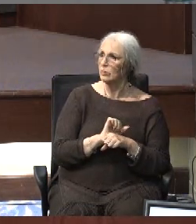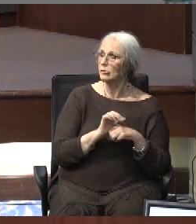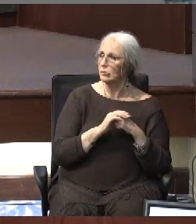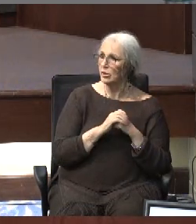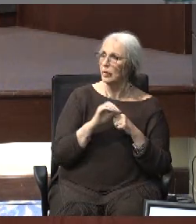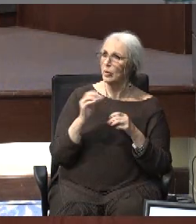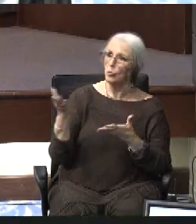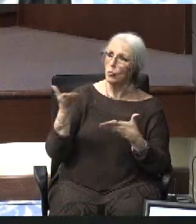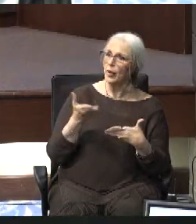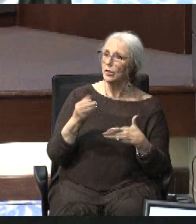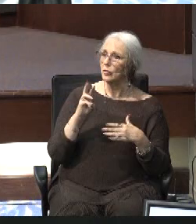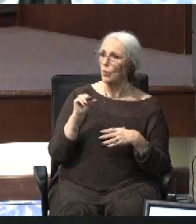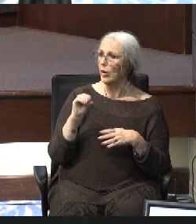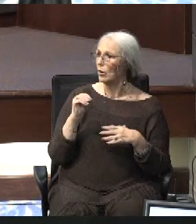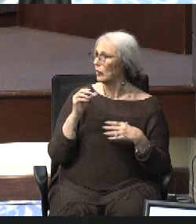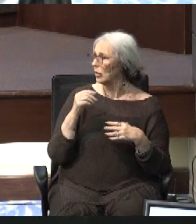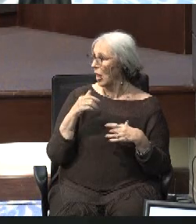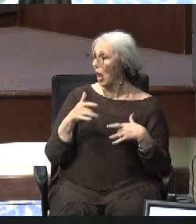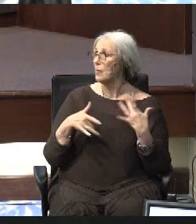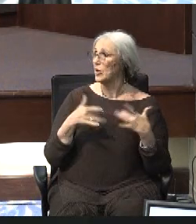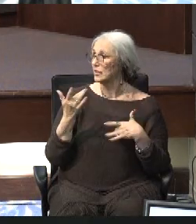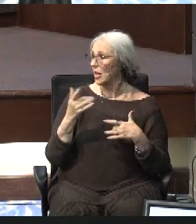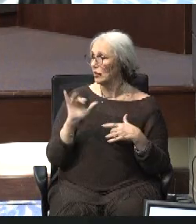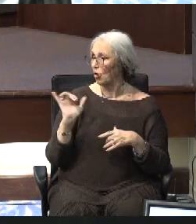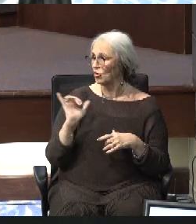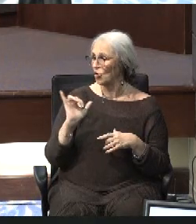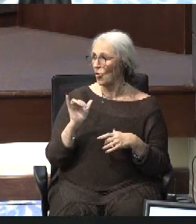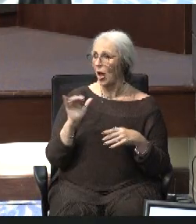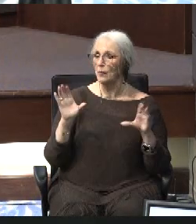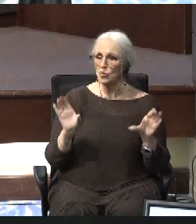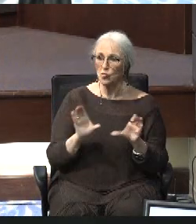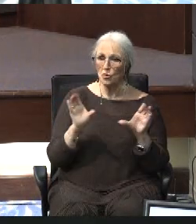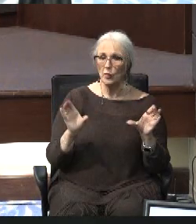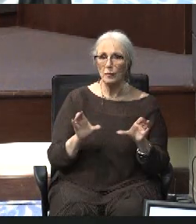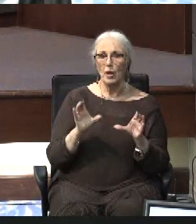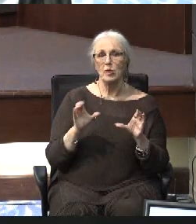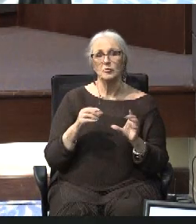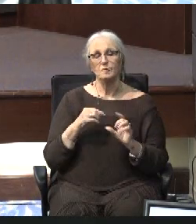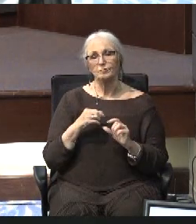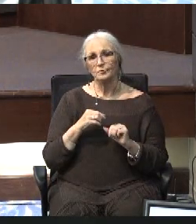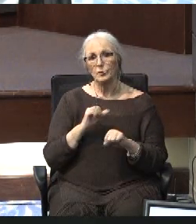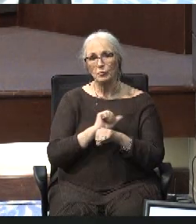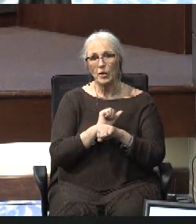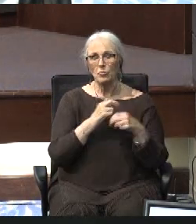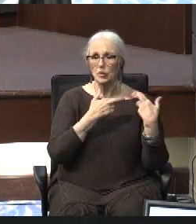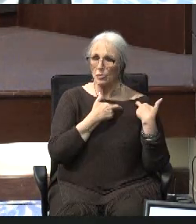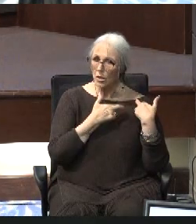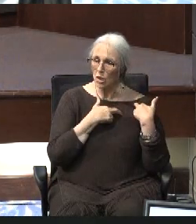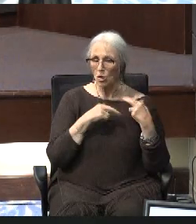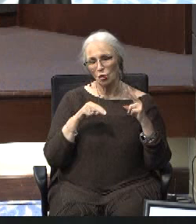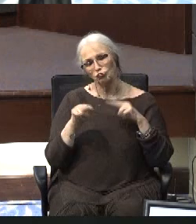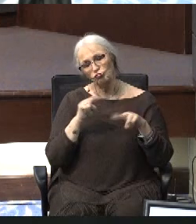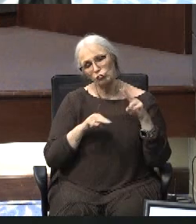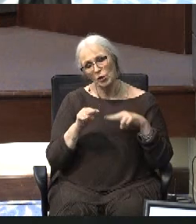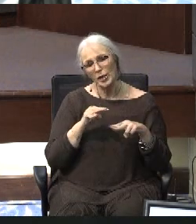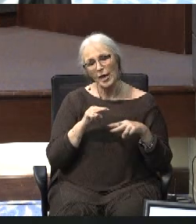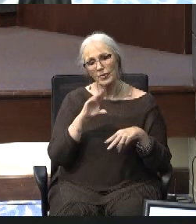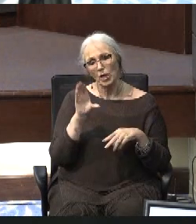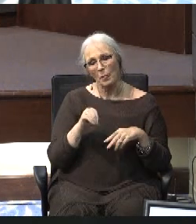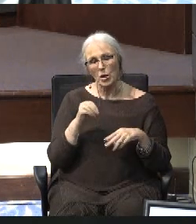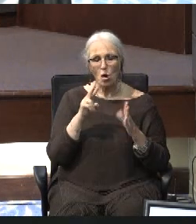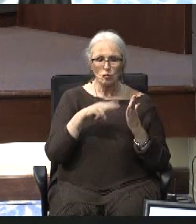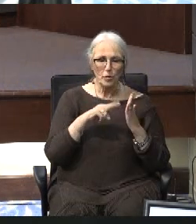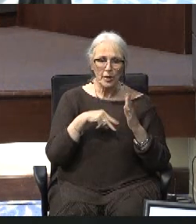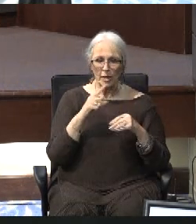Waco. I'm excited about this one as well. I was also doing my due diligence and looking into the company and reading about